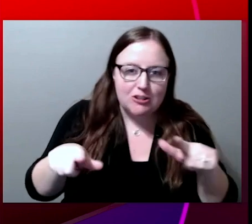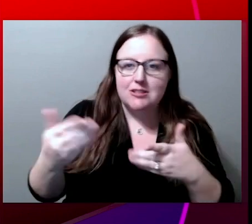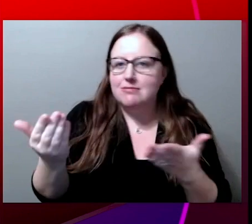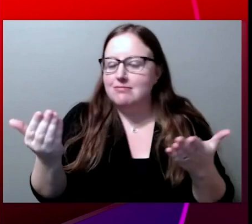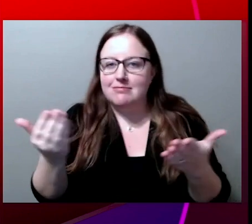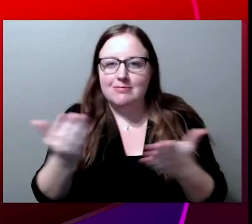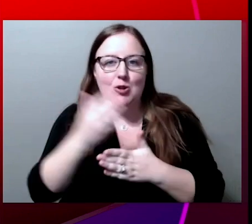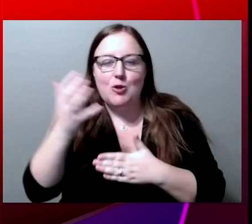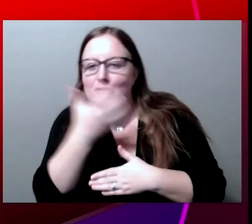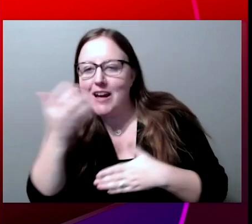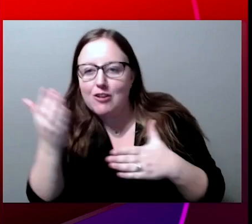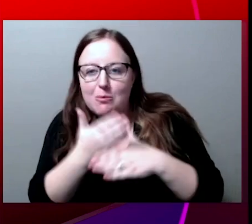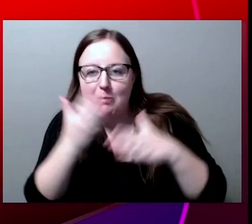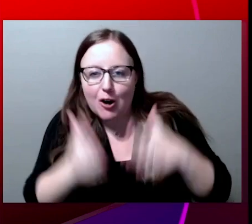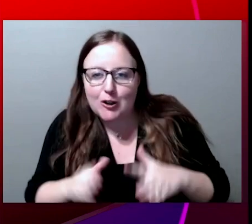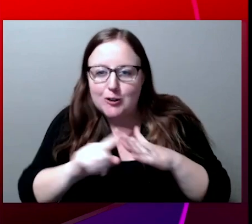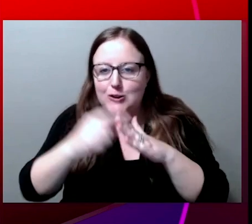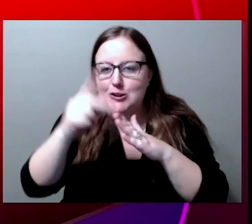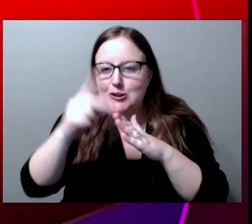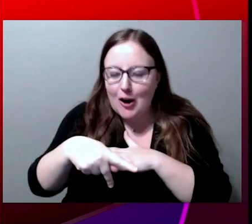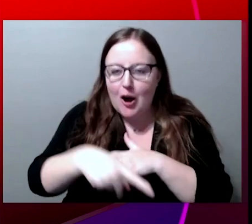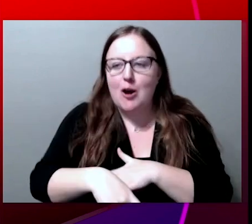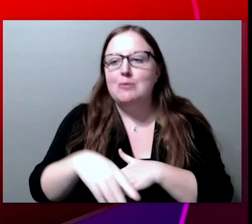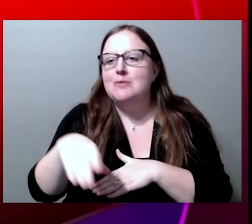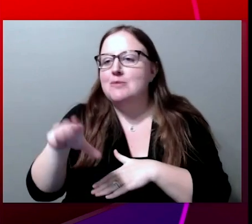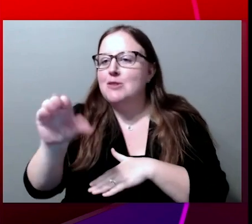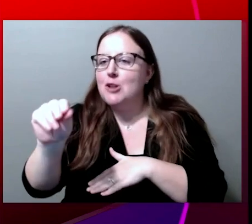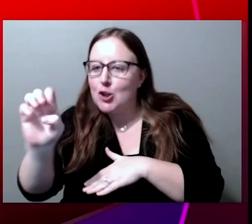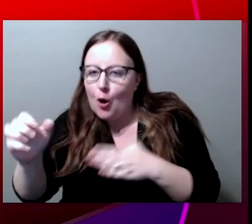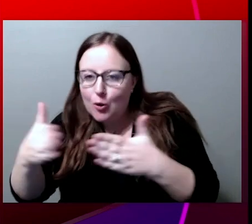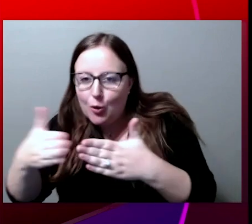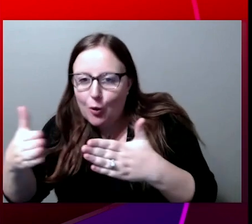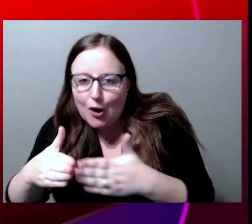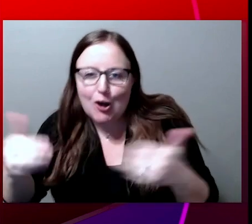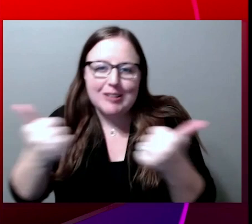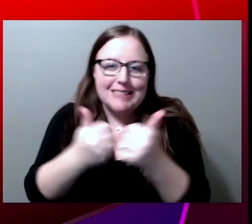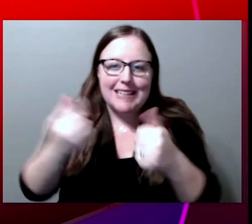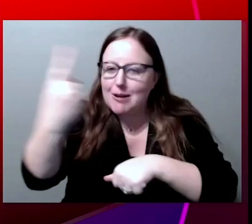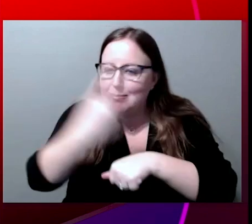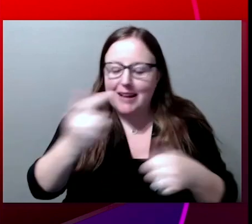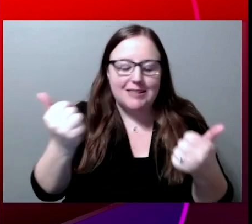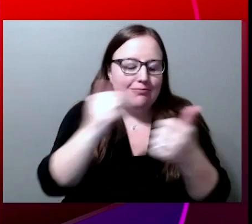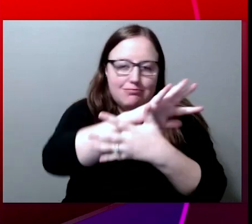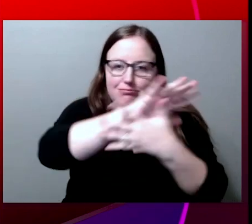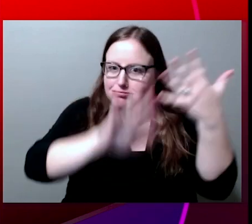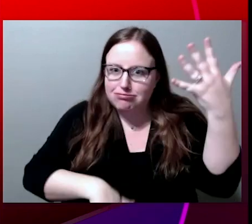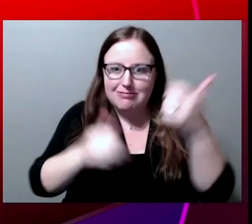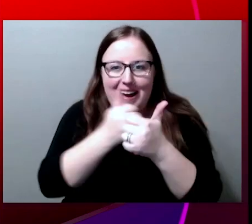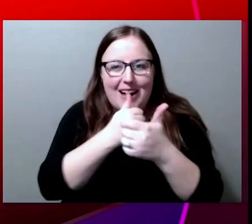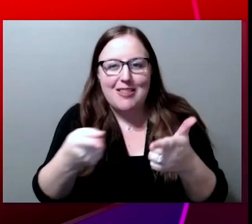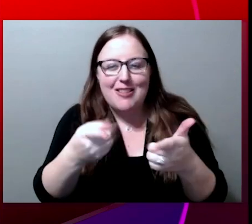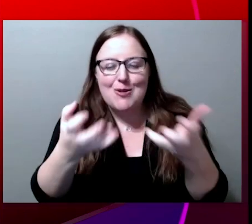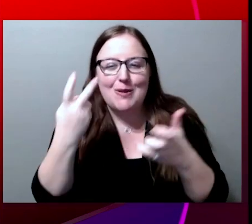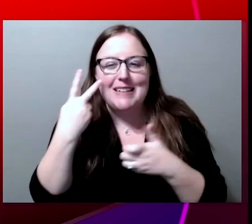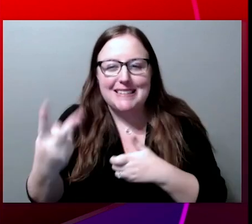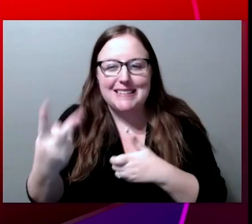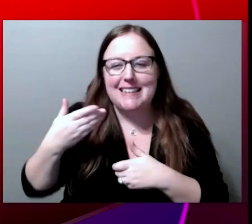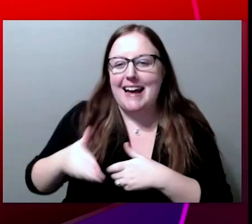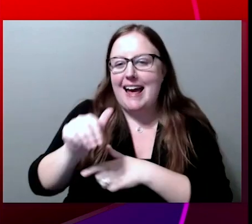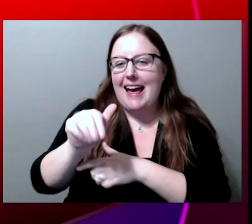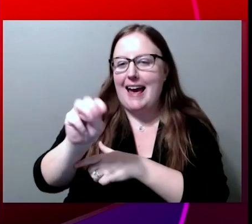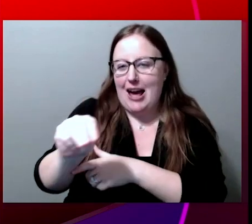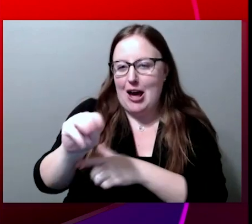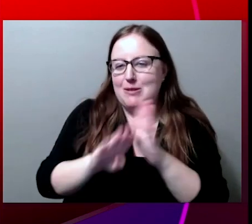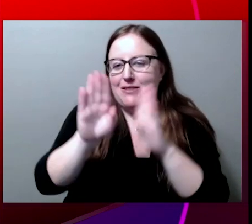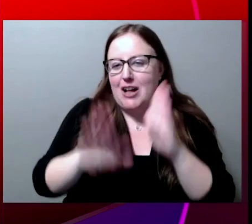favorite partners, startups, code corners, game days, all the things that you care to see. I'm Am Grabelny, a developer advocate